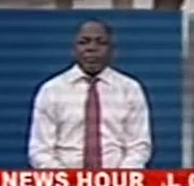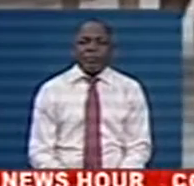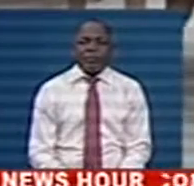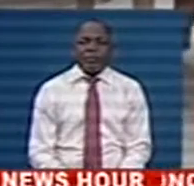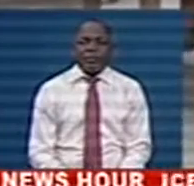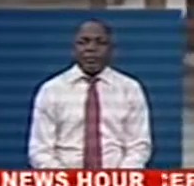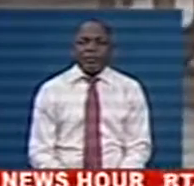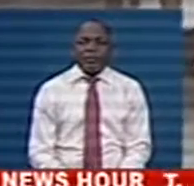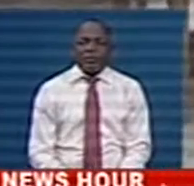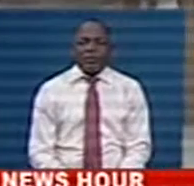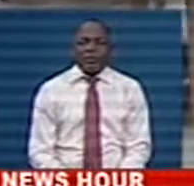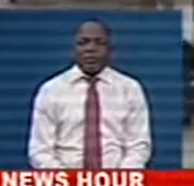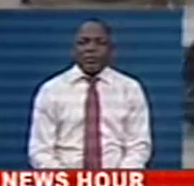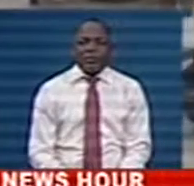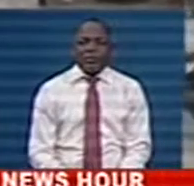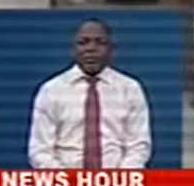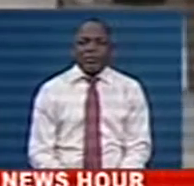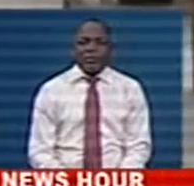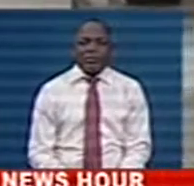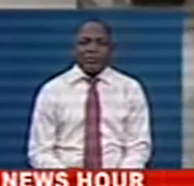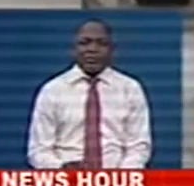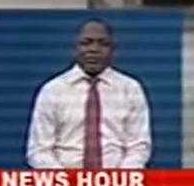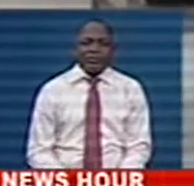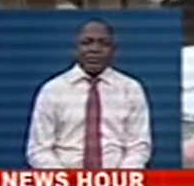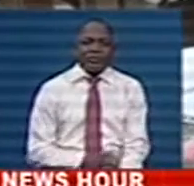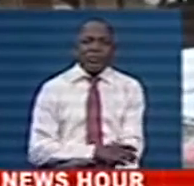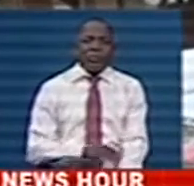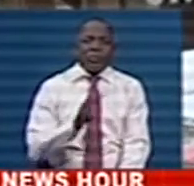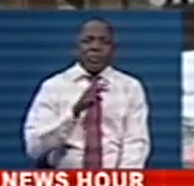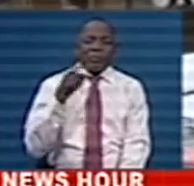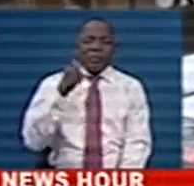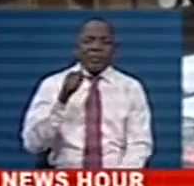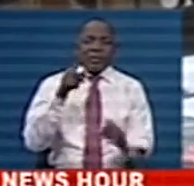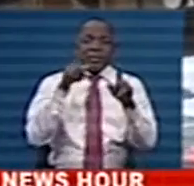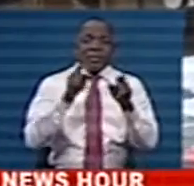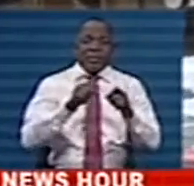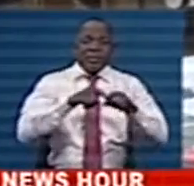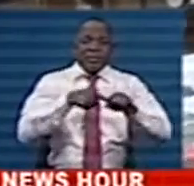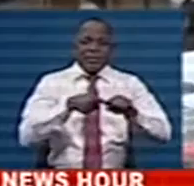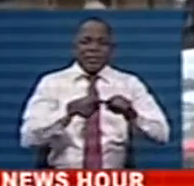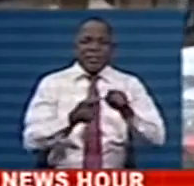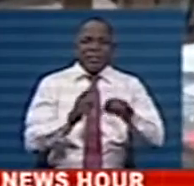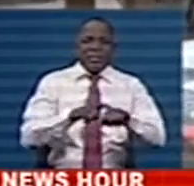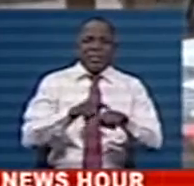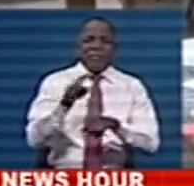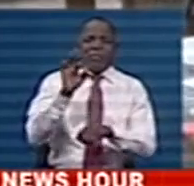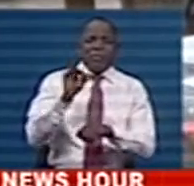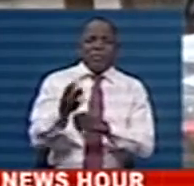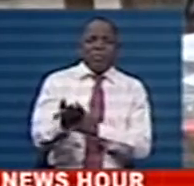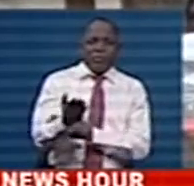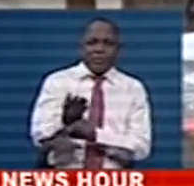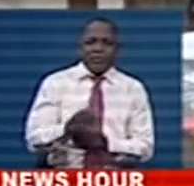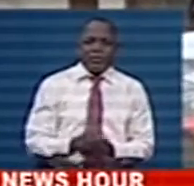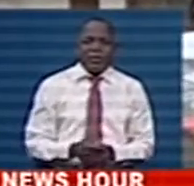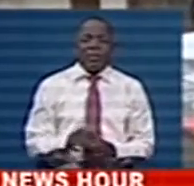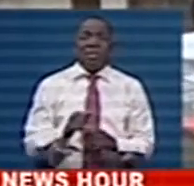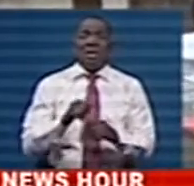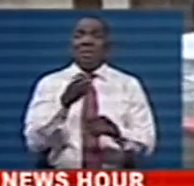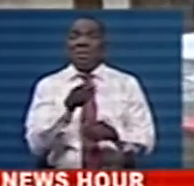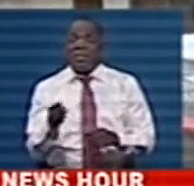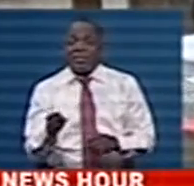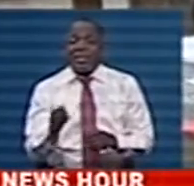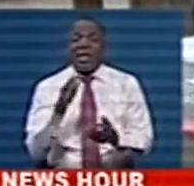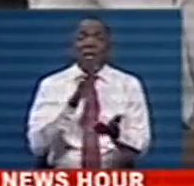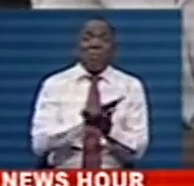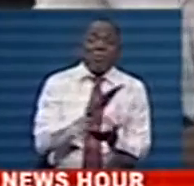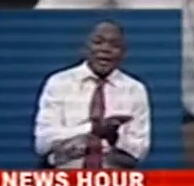African Examination Council, YEC, across the country. The examination started at exactly 9 a.m. All the materials